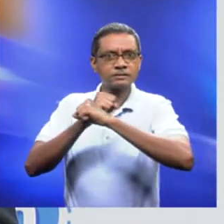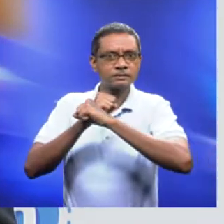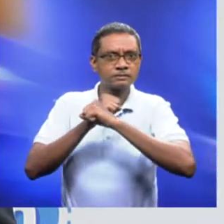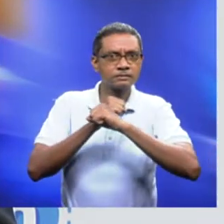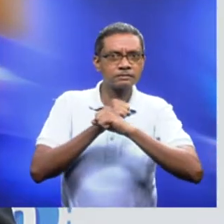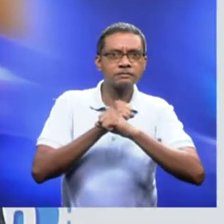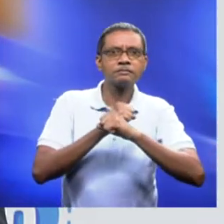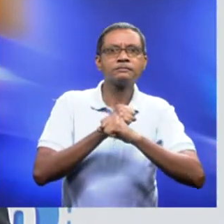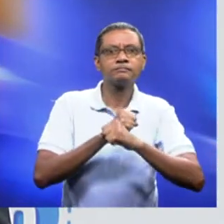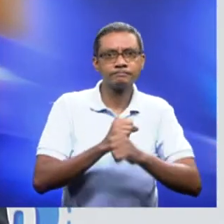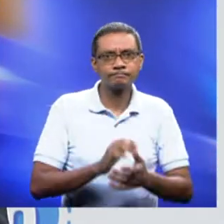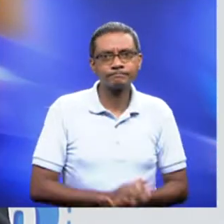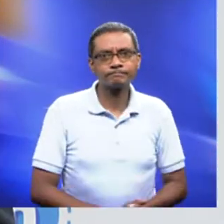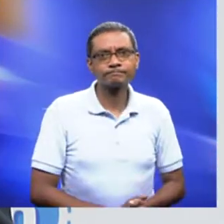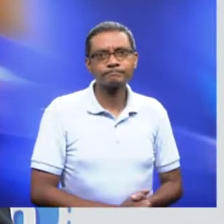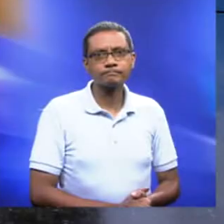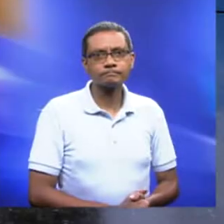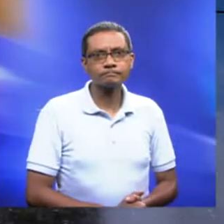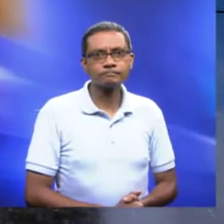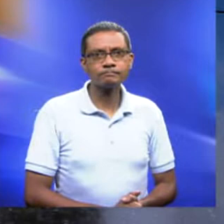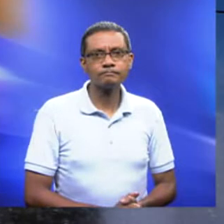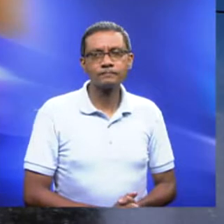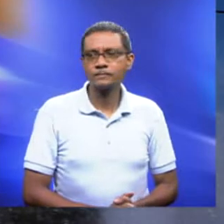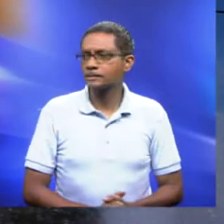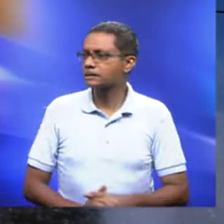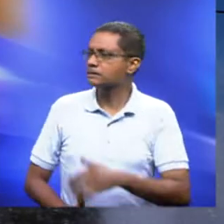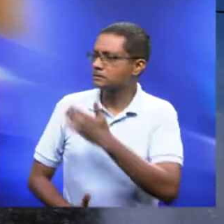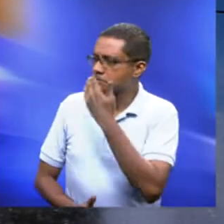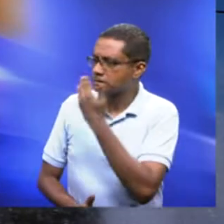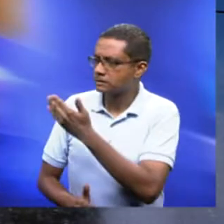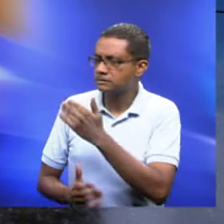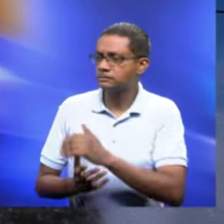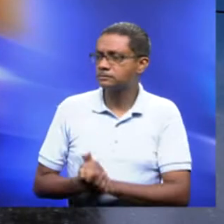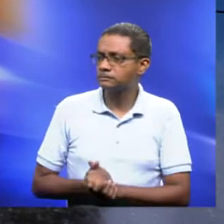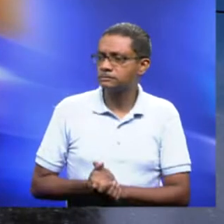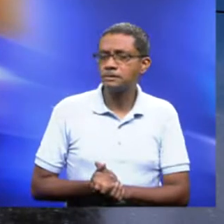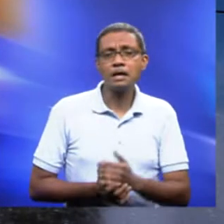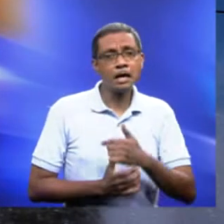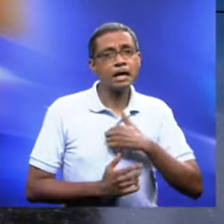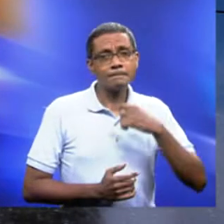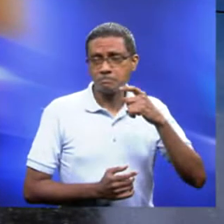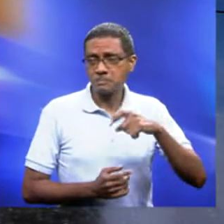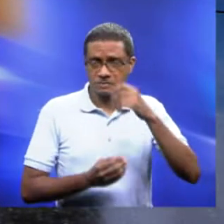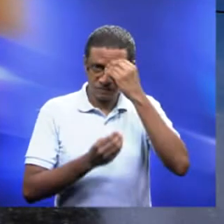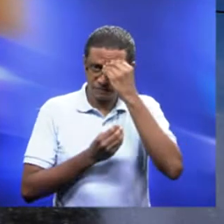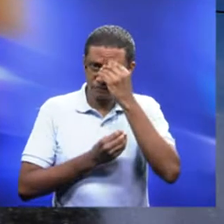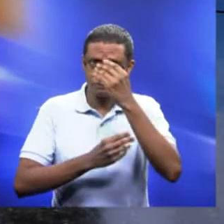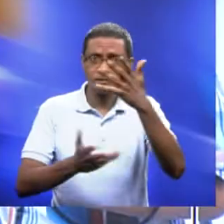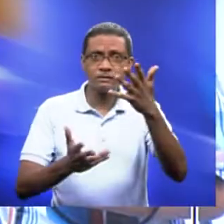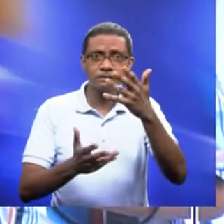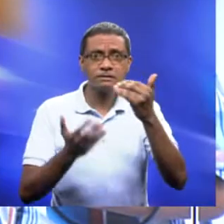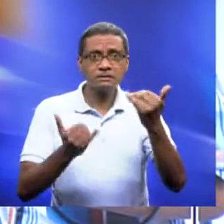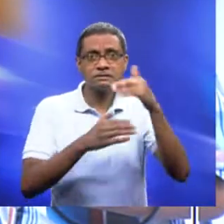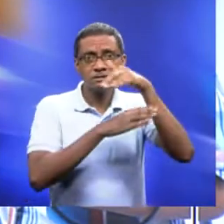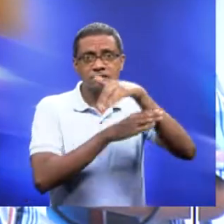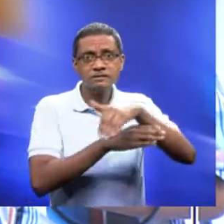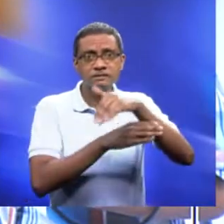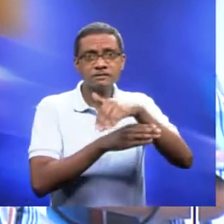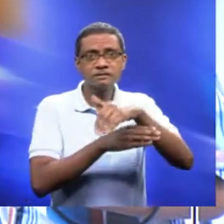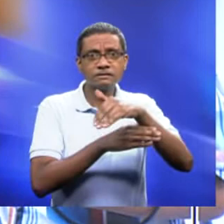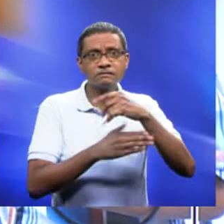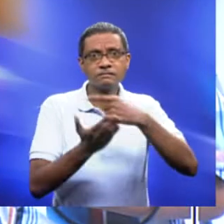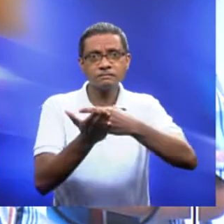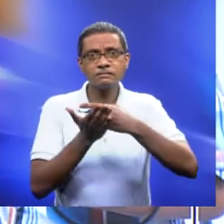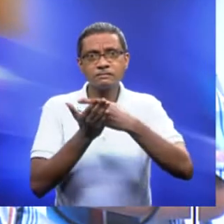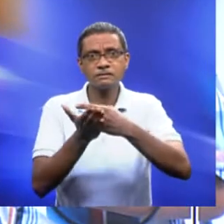and cybersecurity. Thank you very much, Daniel. I must point out that this evening's session is by no means